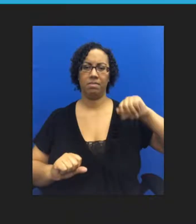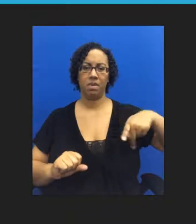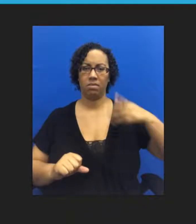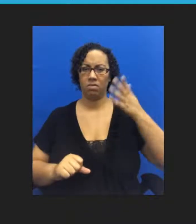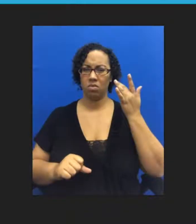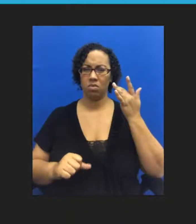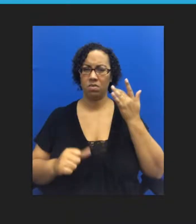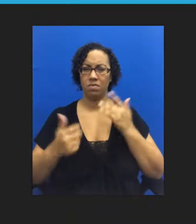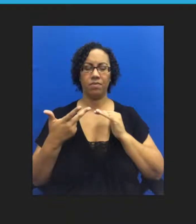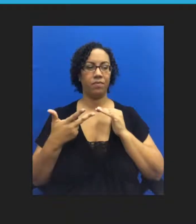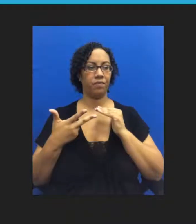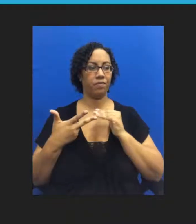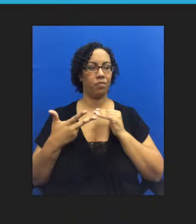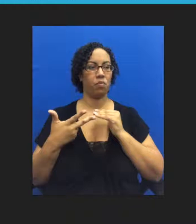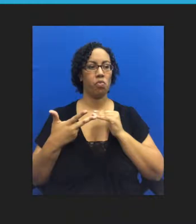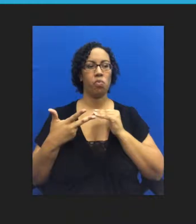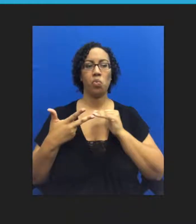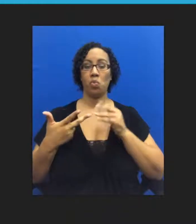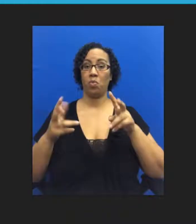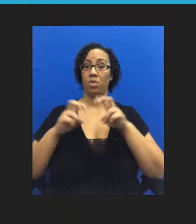Why is my child taking the MAP?